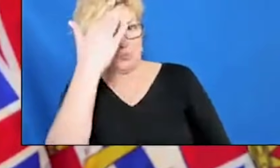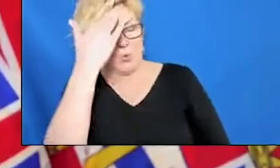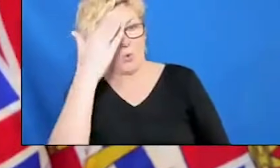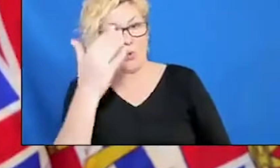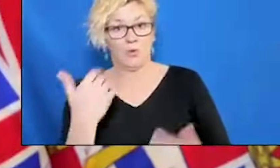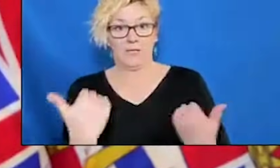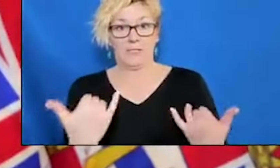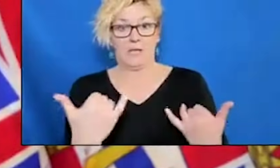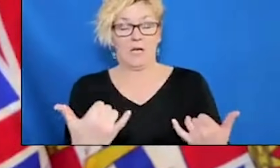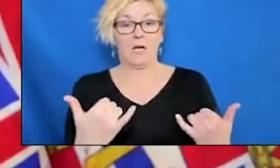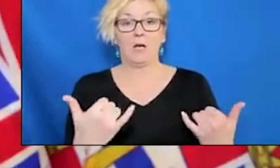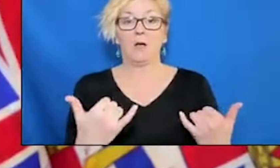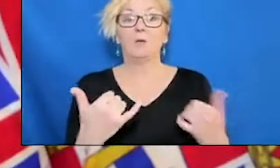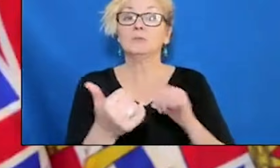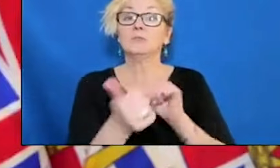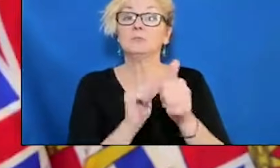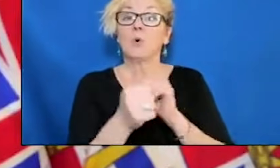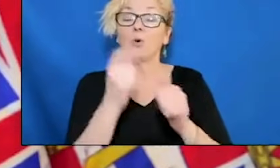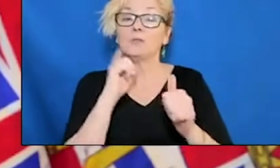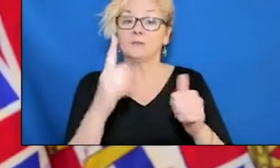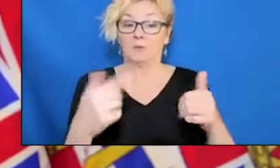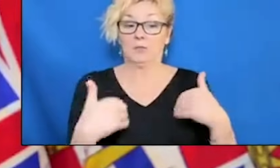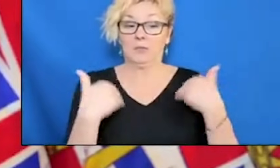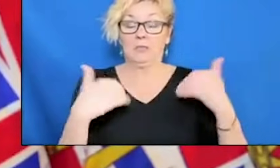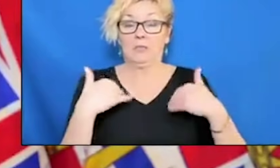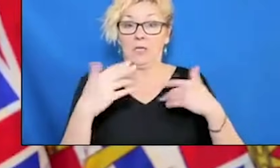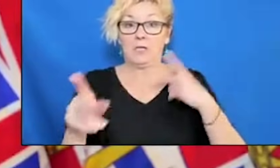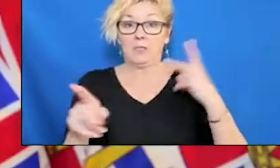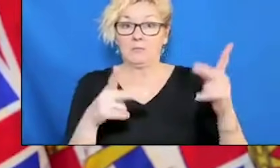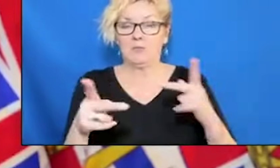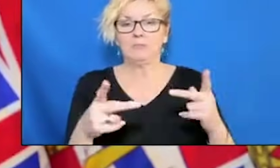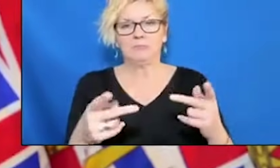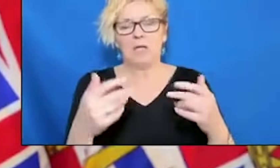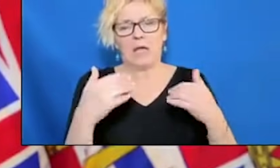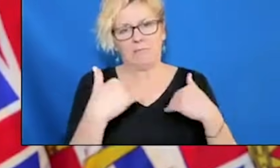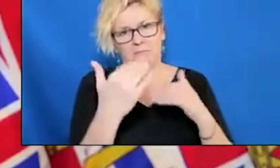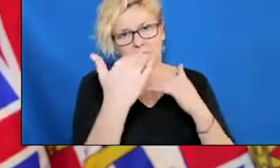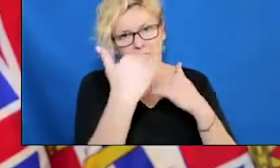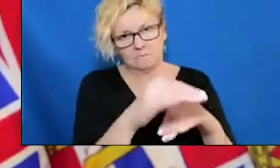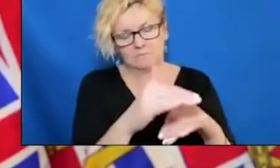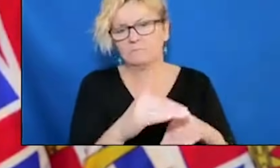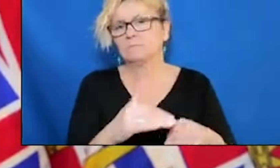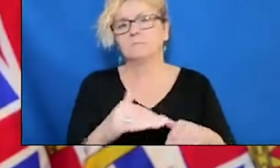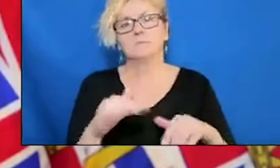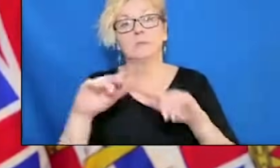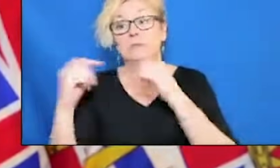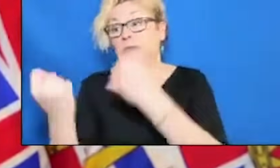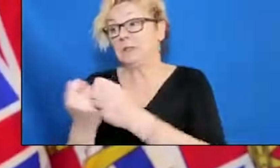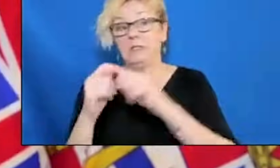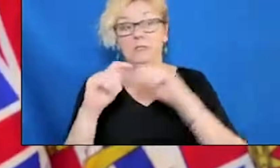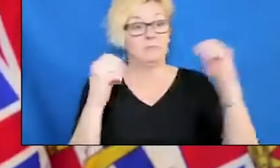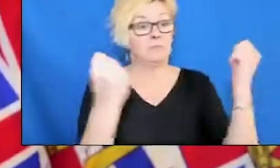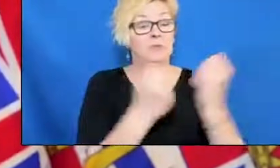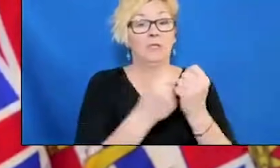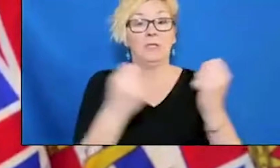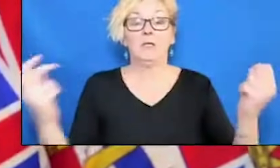where people are moving around the province to play games. Although, if things go well, I'm hoping we will get back to